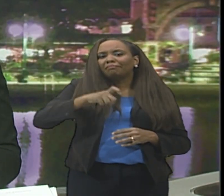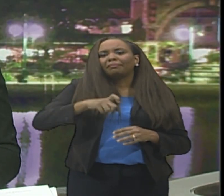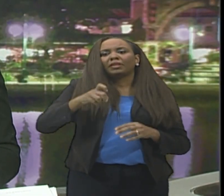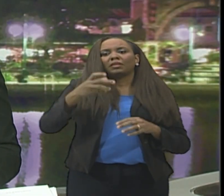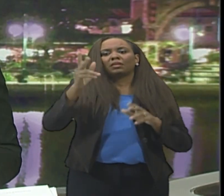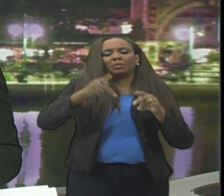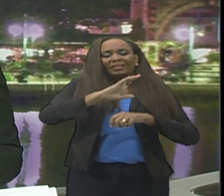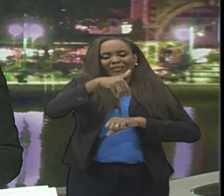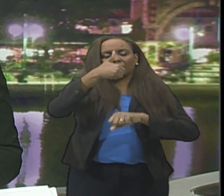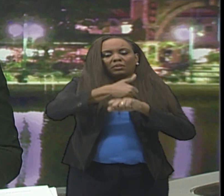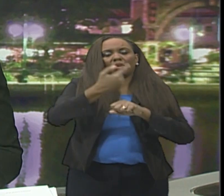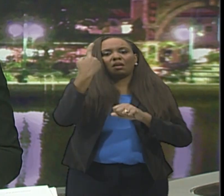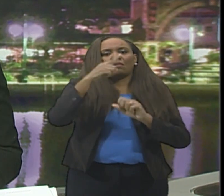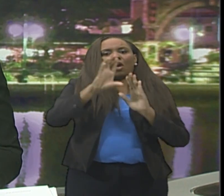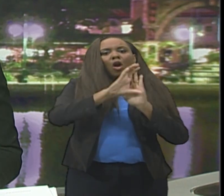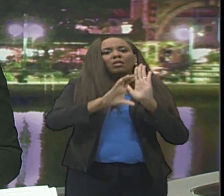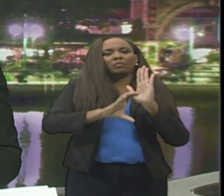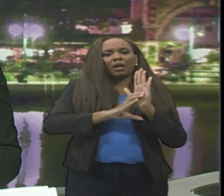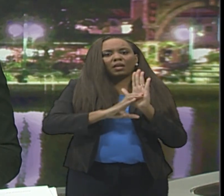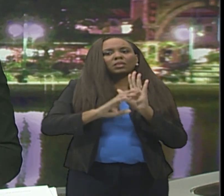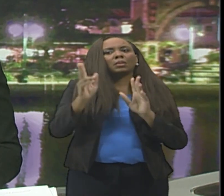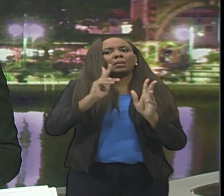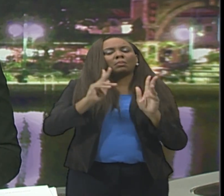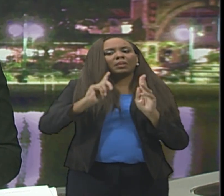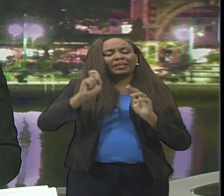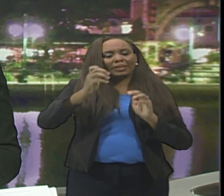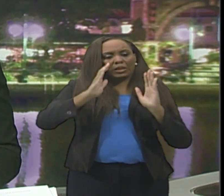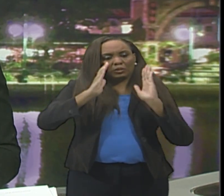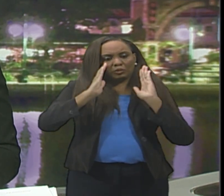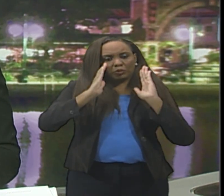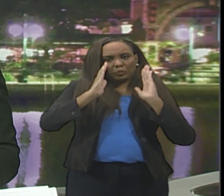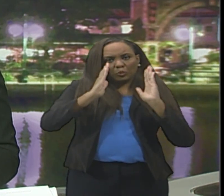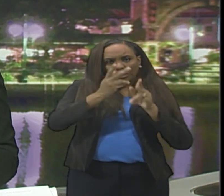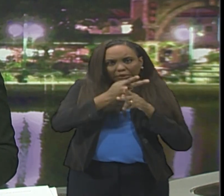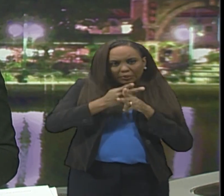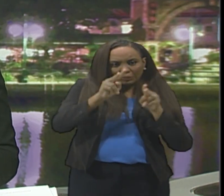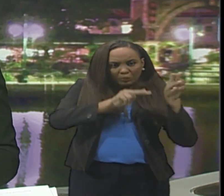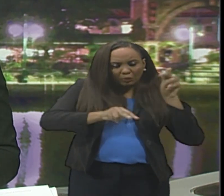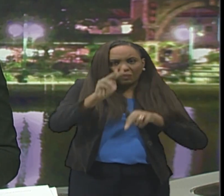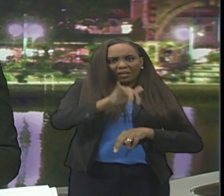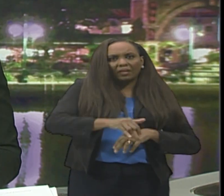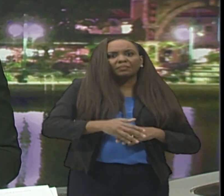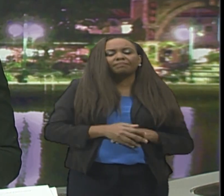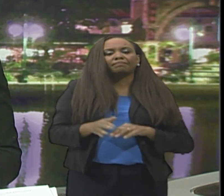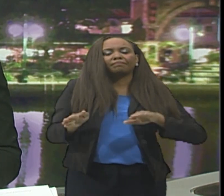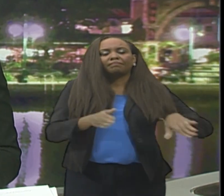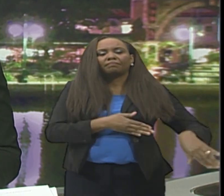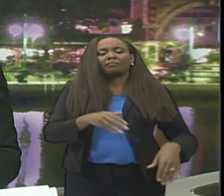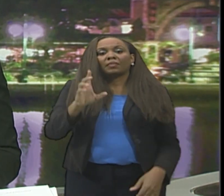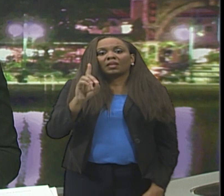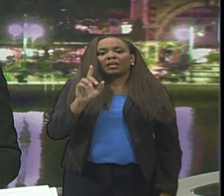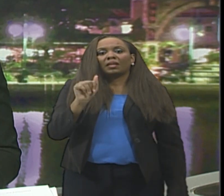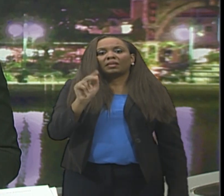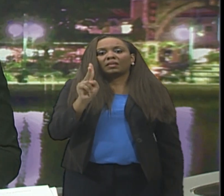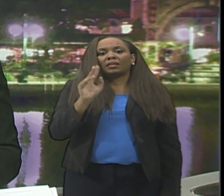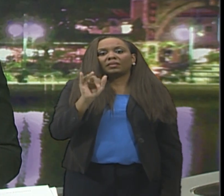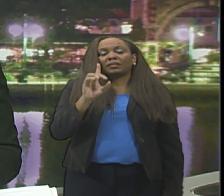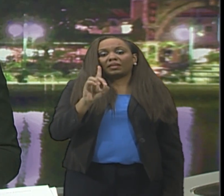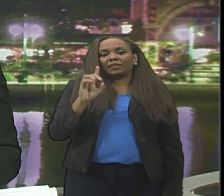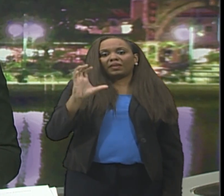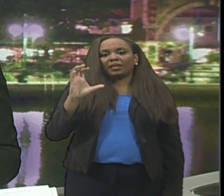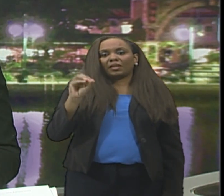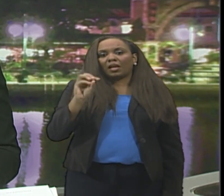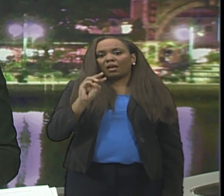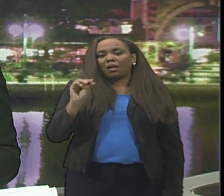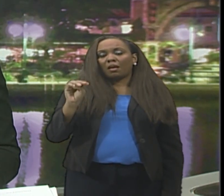Newly appointed ambassador to CARICOM, David Comishong, is rejecting the notion that his appointment is merely a political pick.